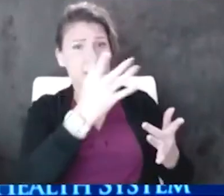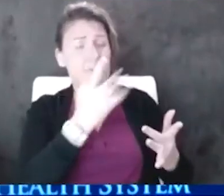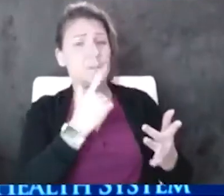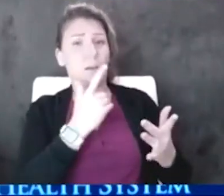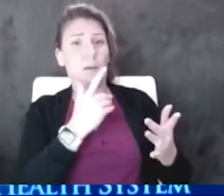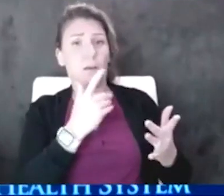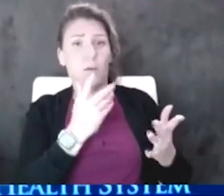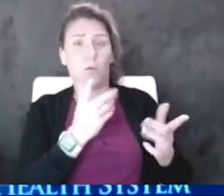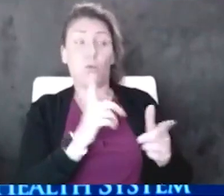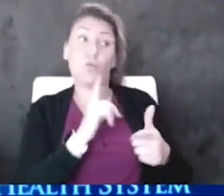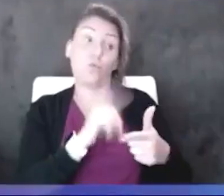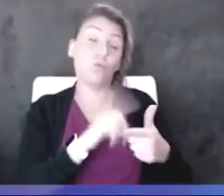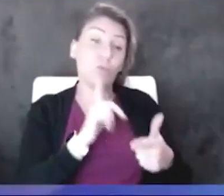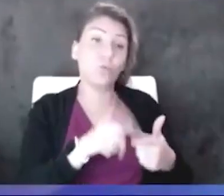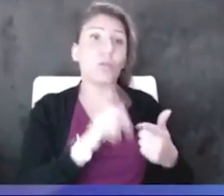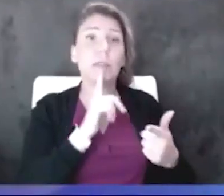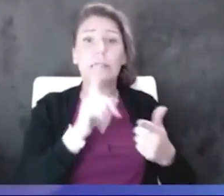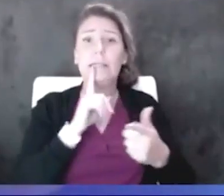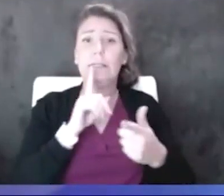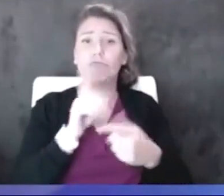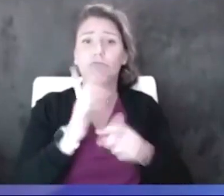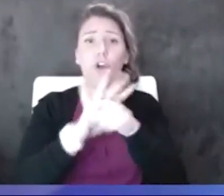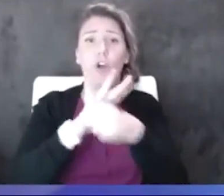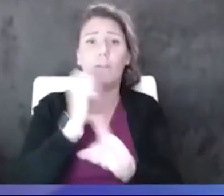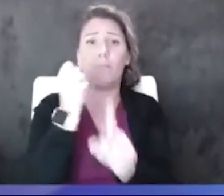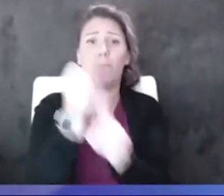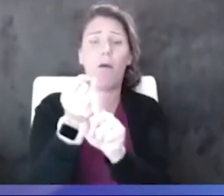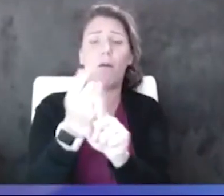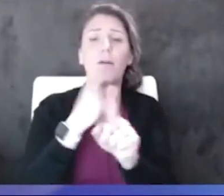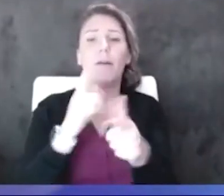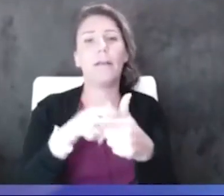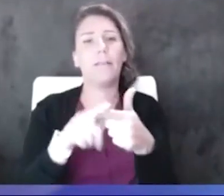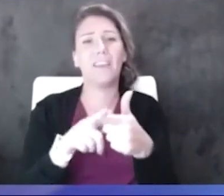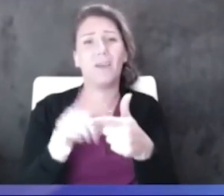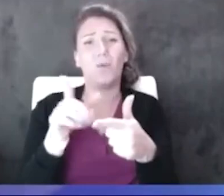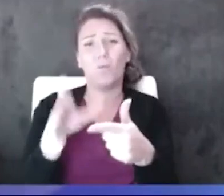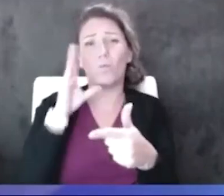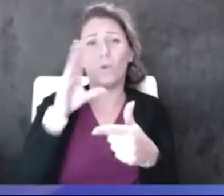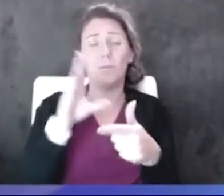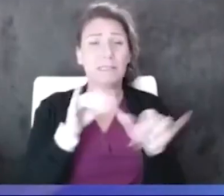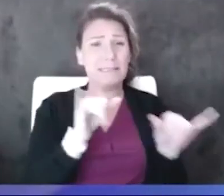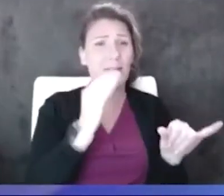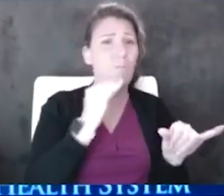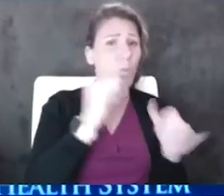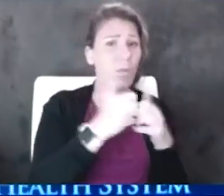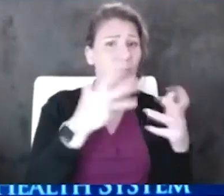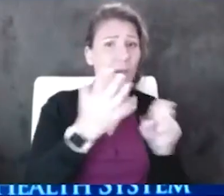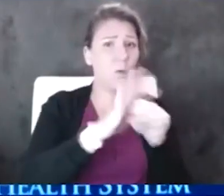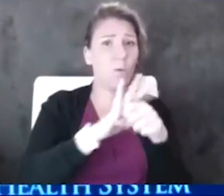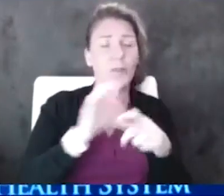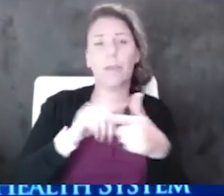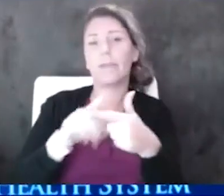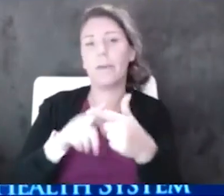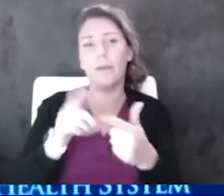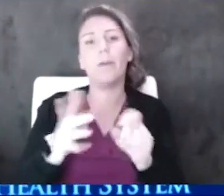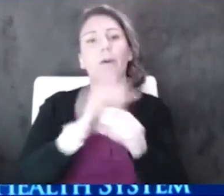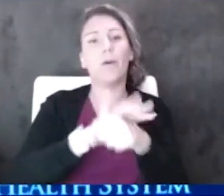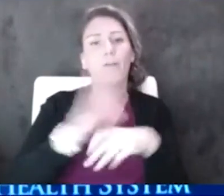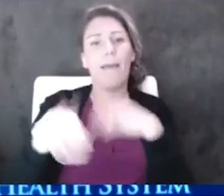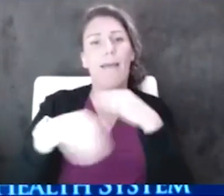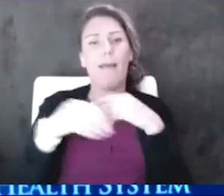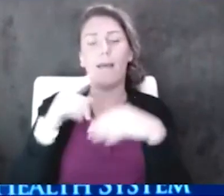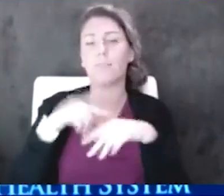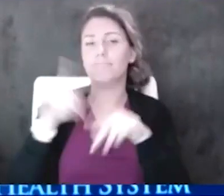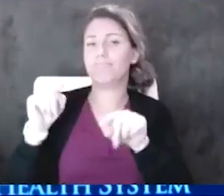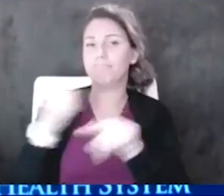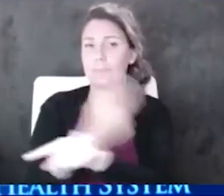gotten sick, you would have been staying at home. And I think that's the key message. I think you're right. The other point is that did folks who really have